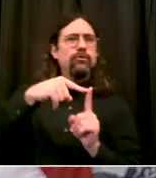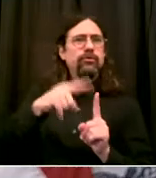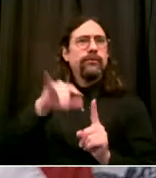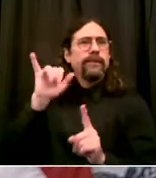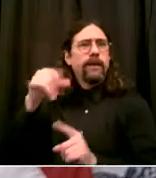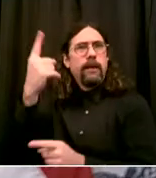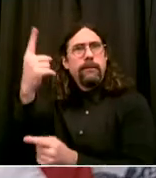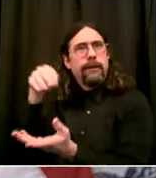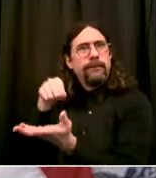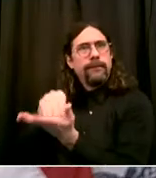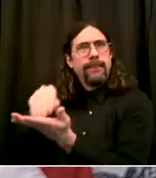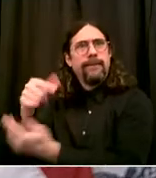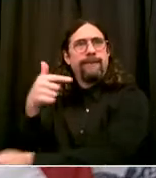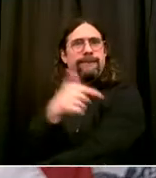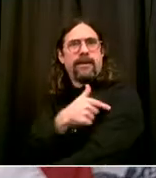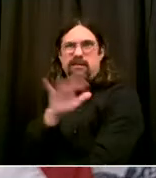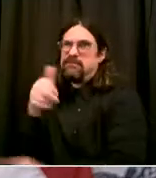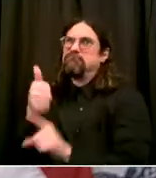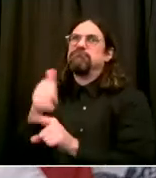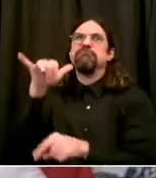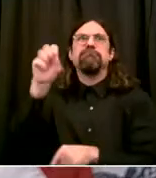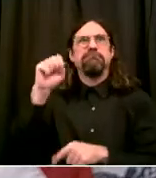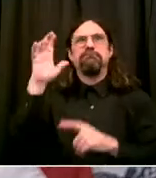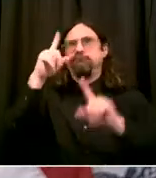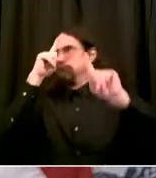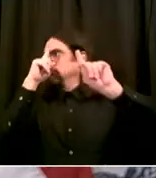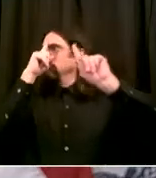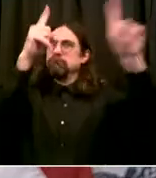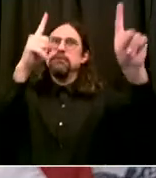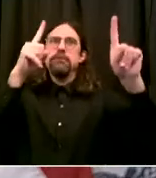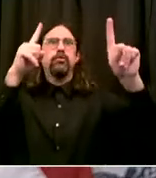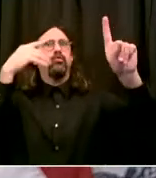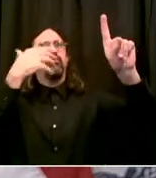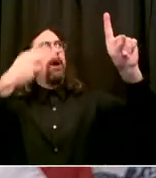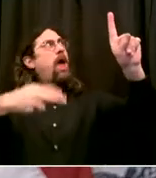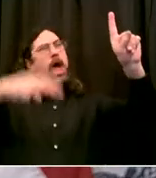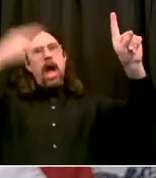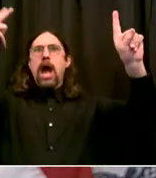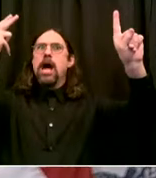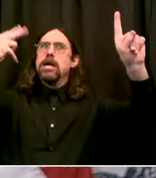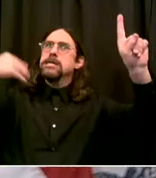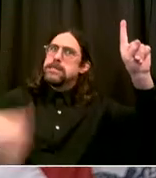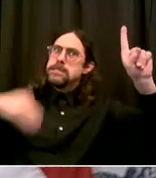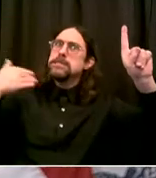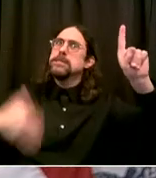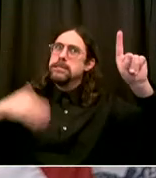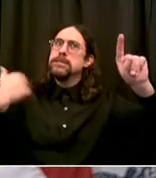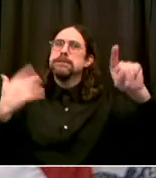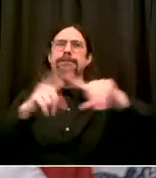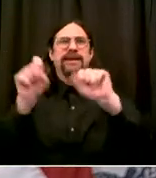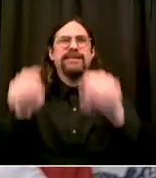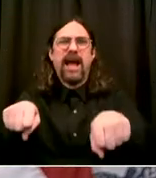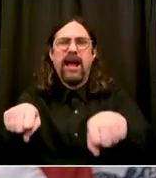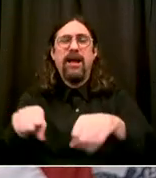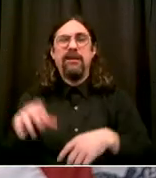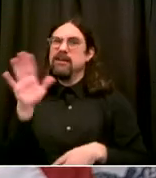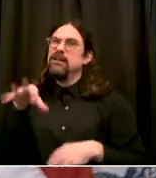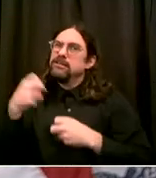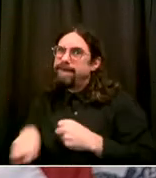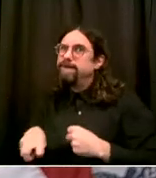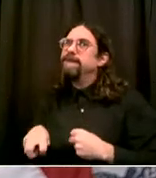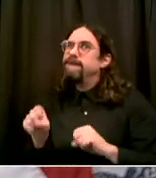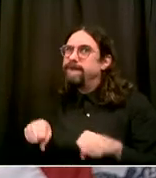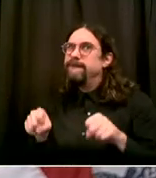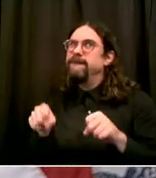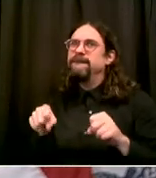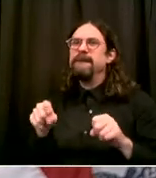of January 2021. That's a very big goal. That's a very tough goal. That's a very ambitious goal, but it's a necessary goal. And all we're saying to everyone else